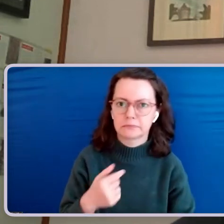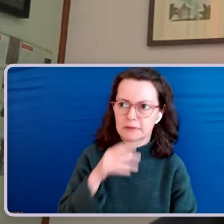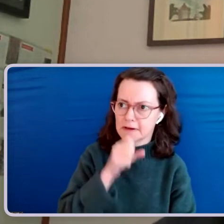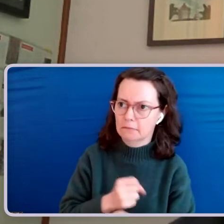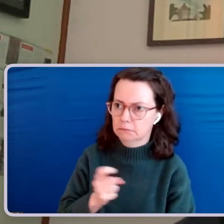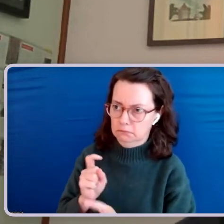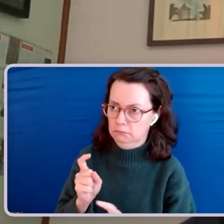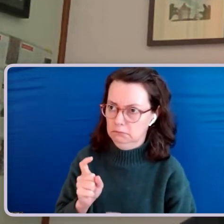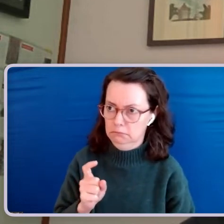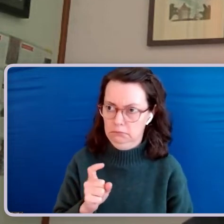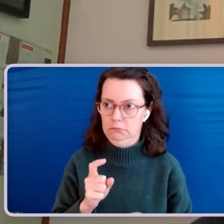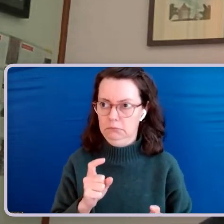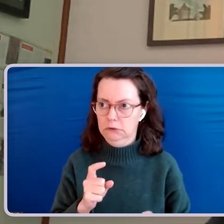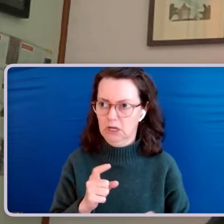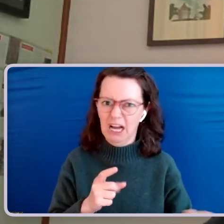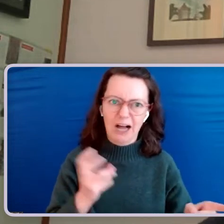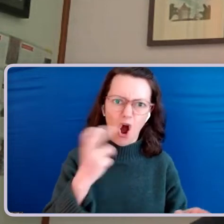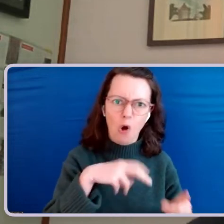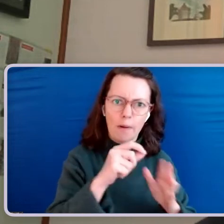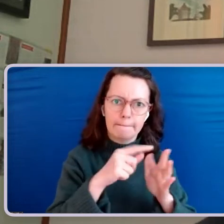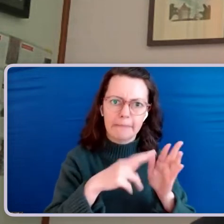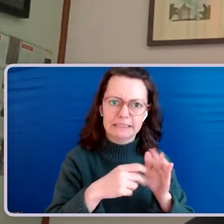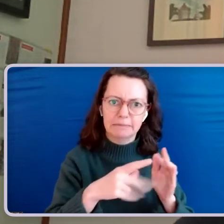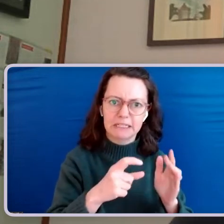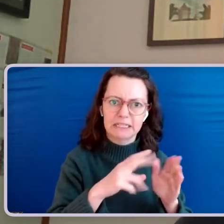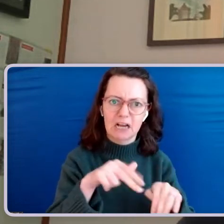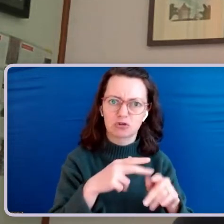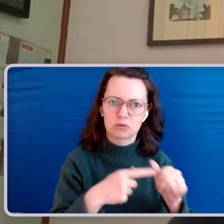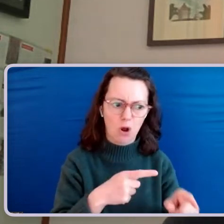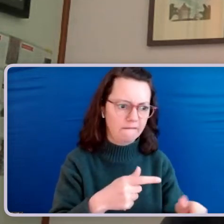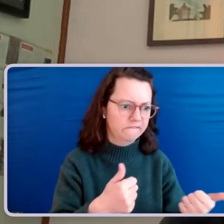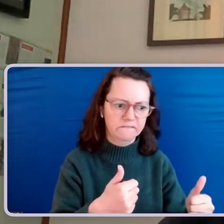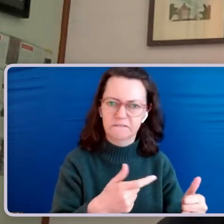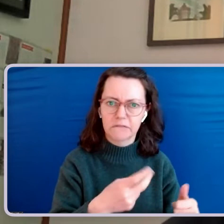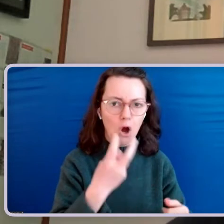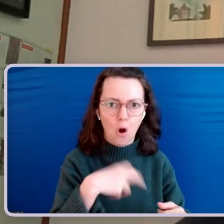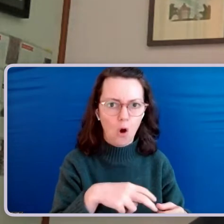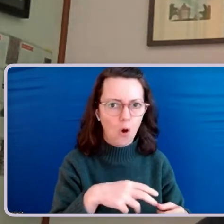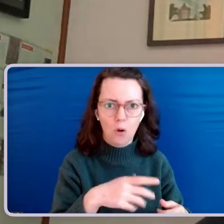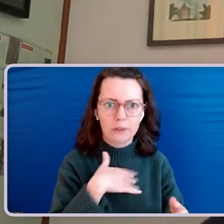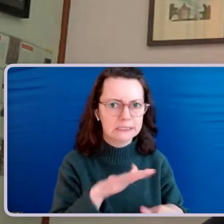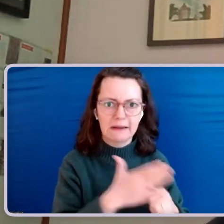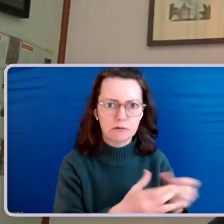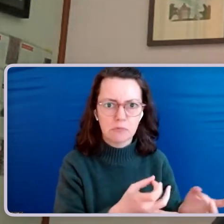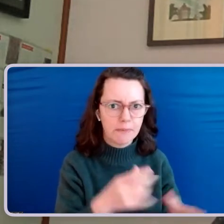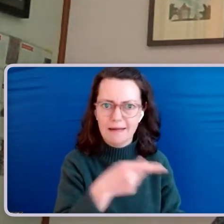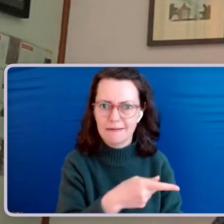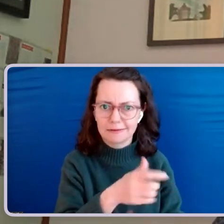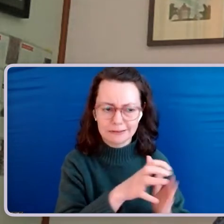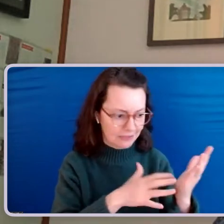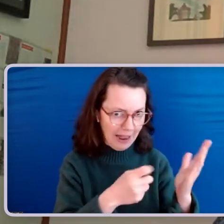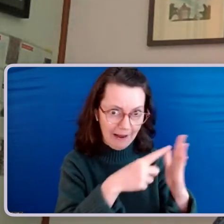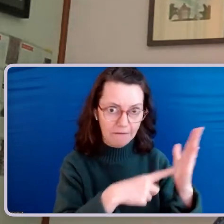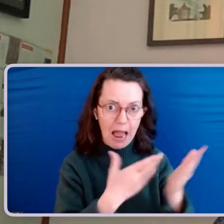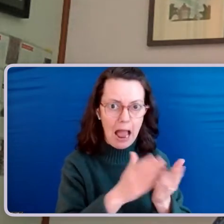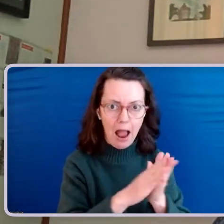shelved the national response. That, in terms of that, there's a lot of people